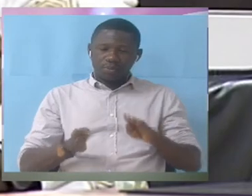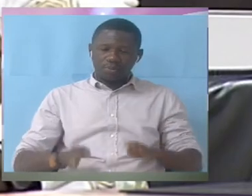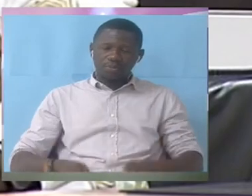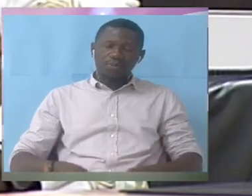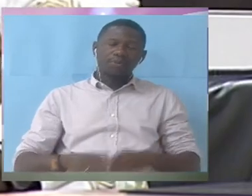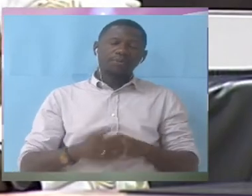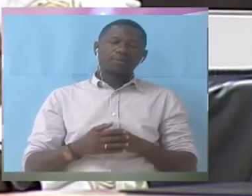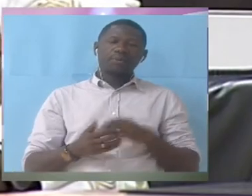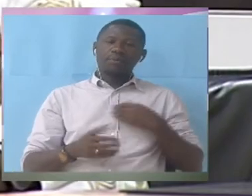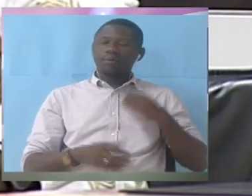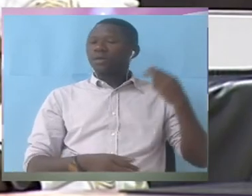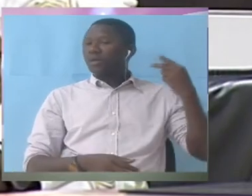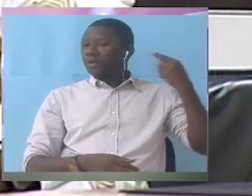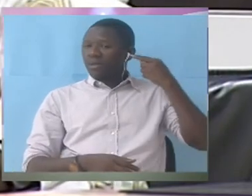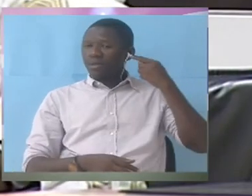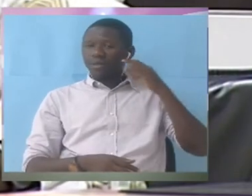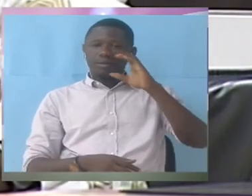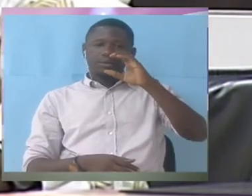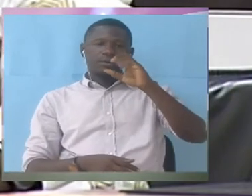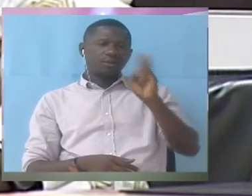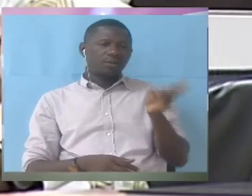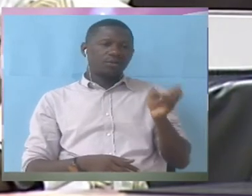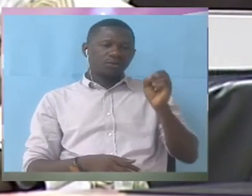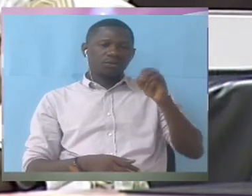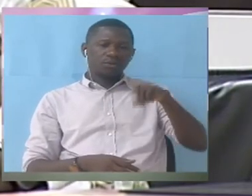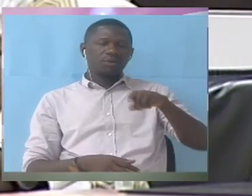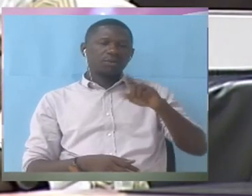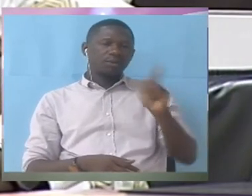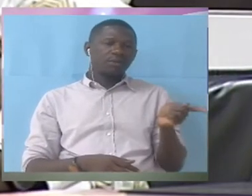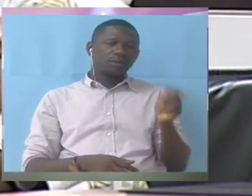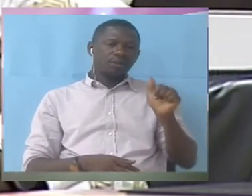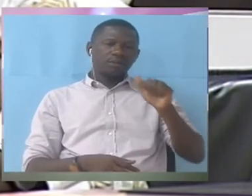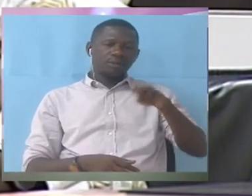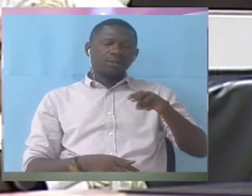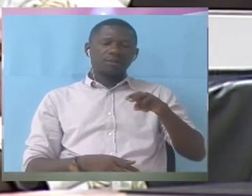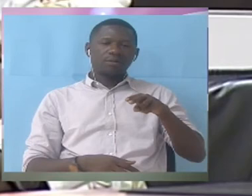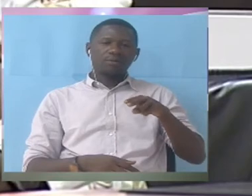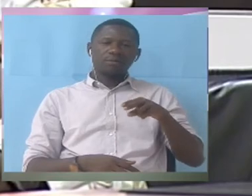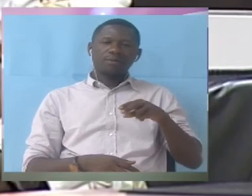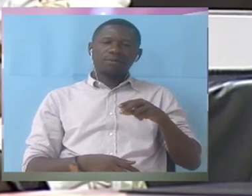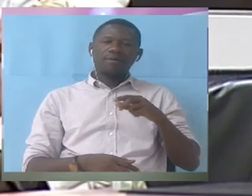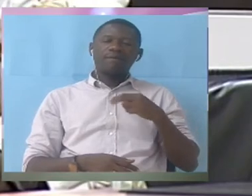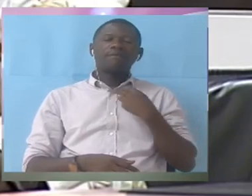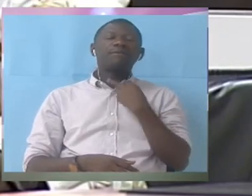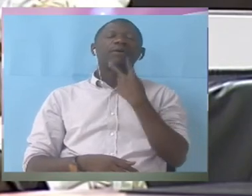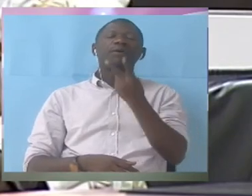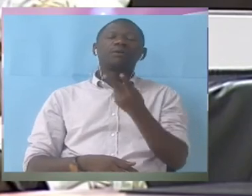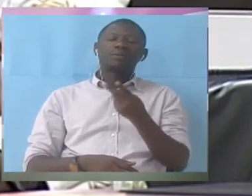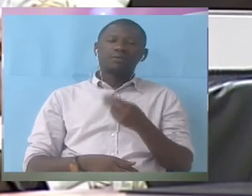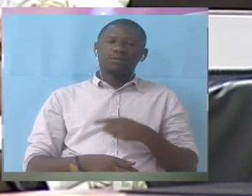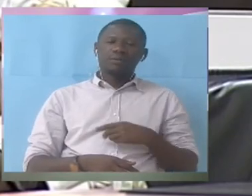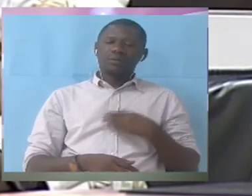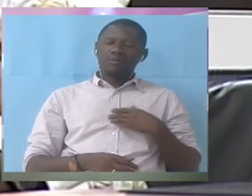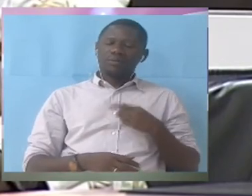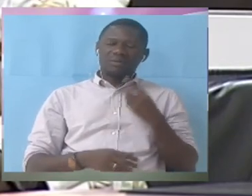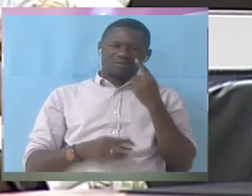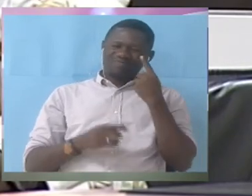I could hear Chongan's voice. He was wincing in pain.